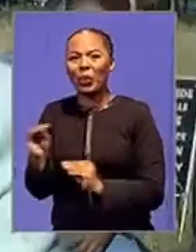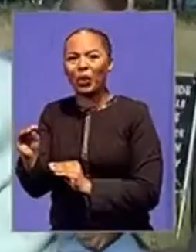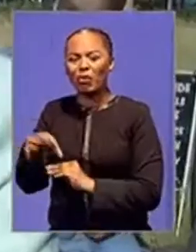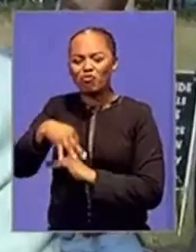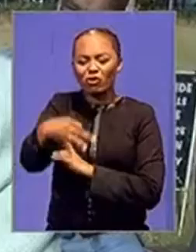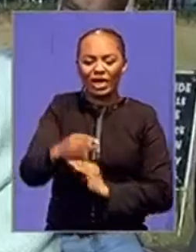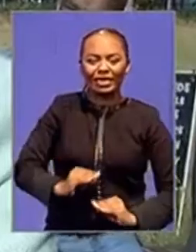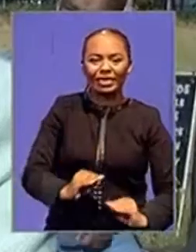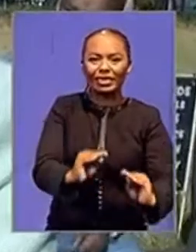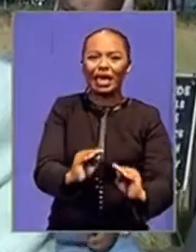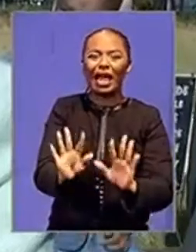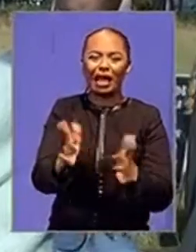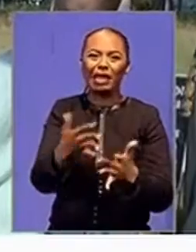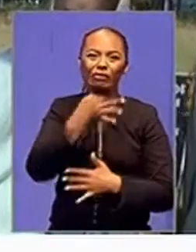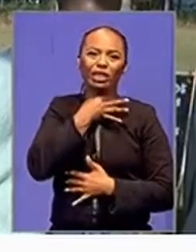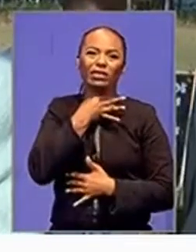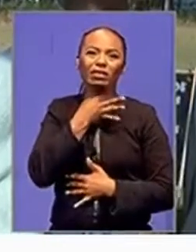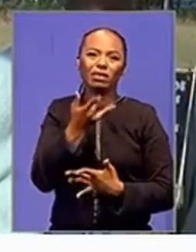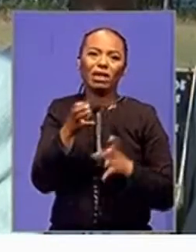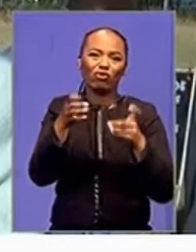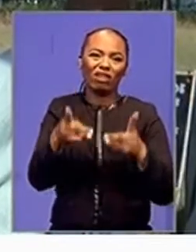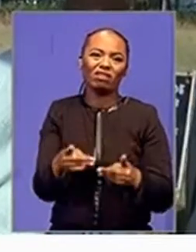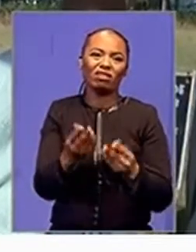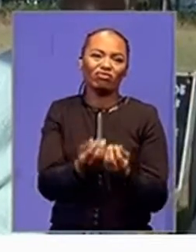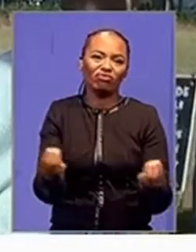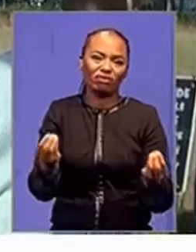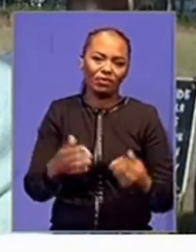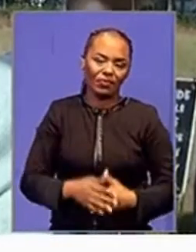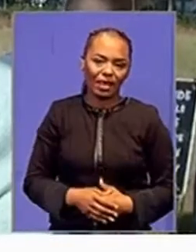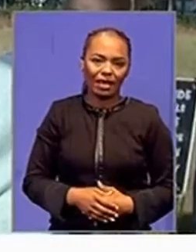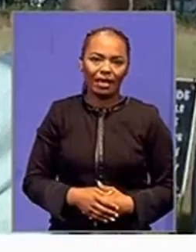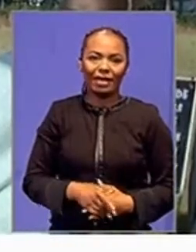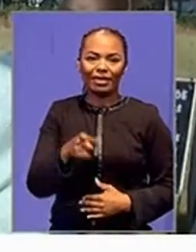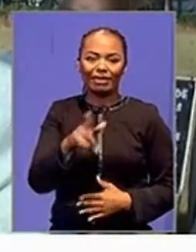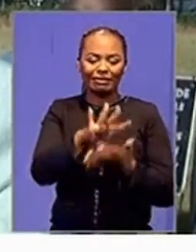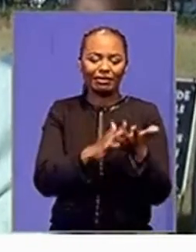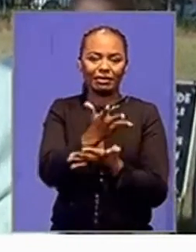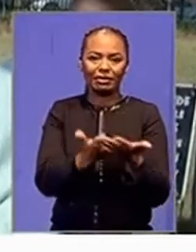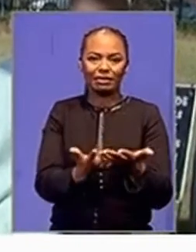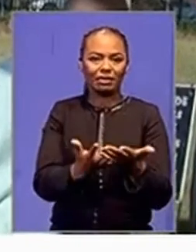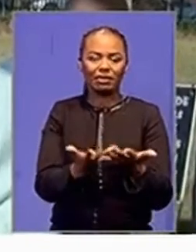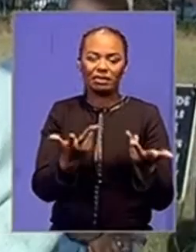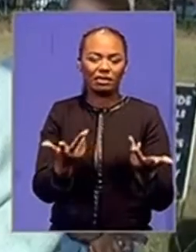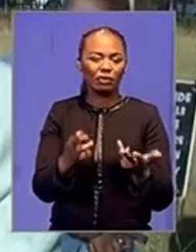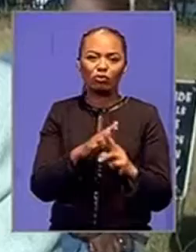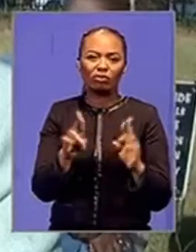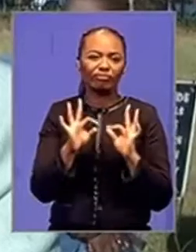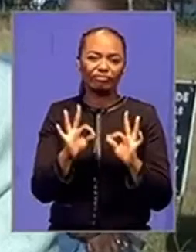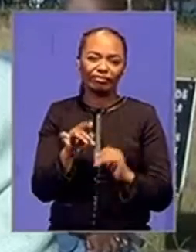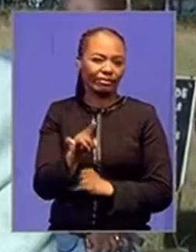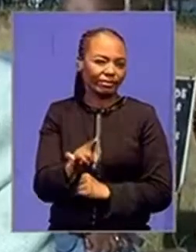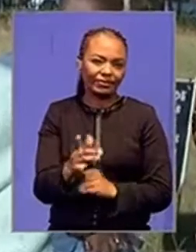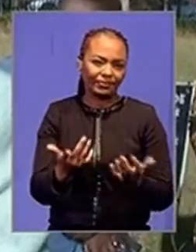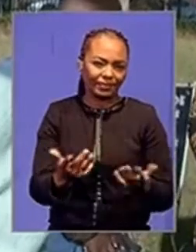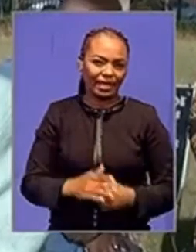mosing. We are on differentiated timetable. It's very disruptive, it's very unproductive, so it really will be